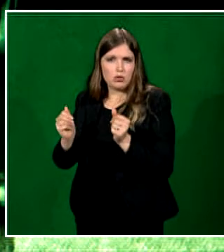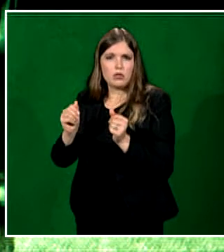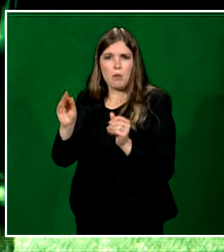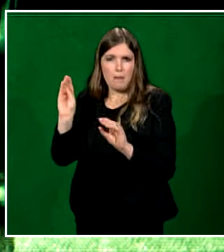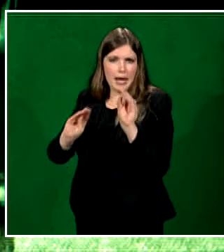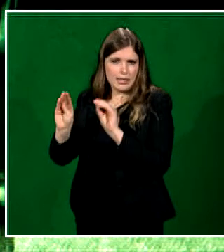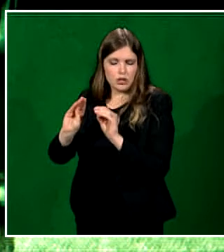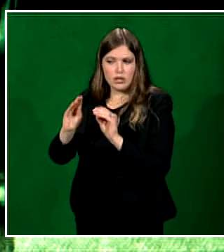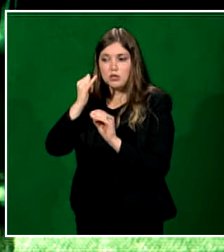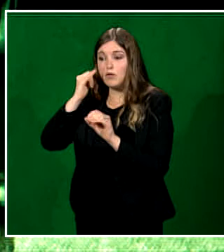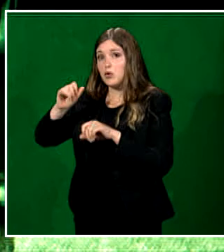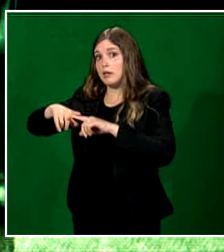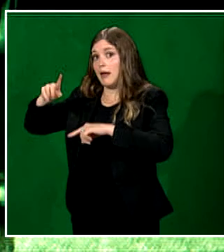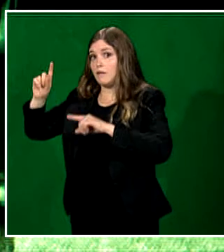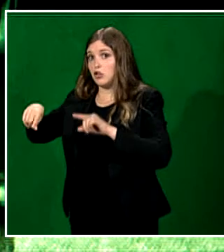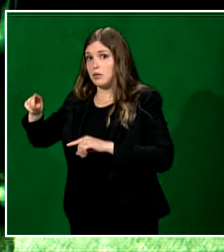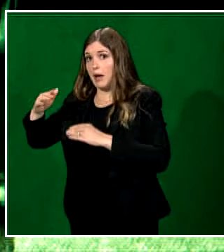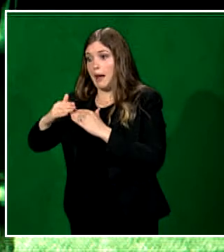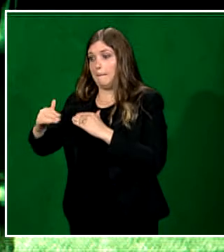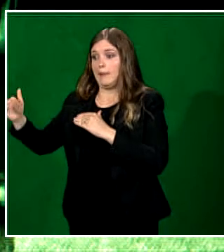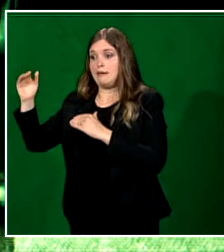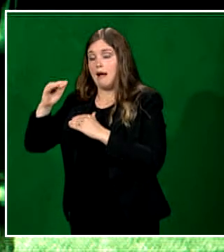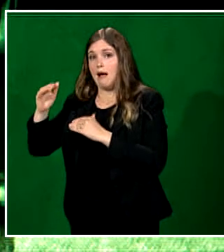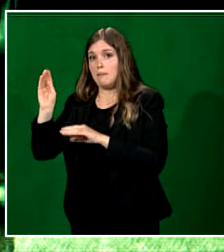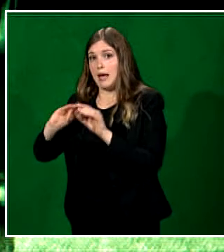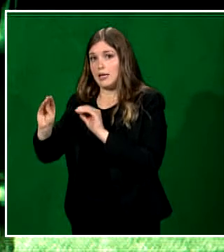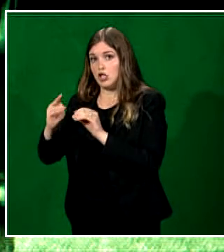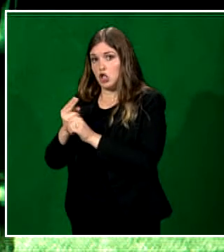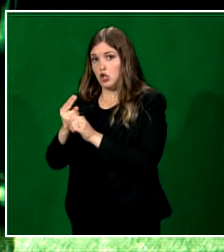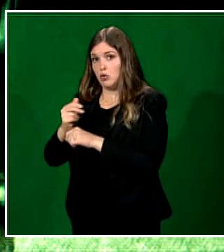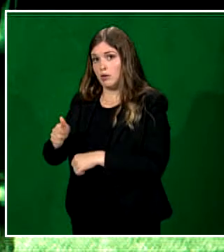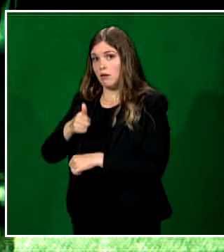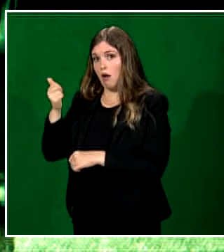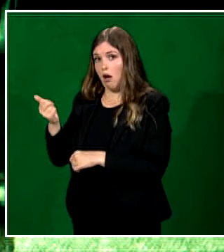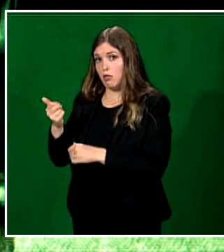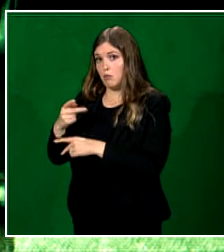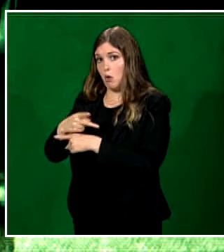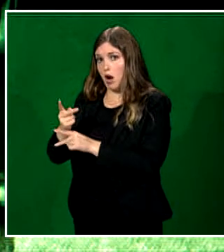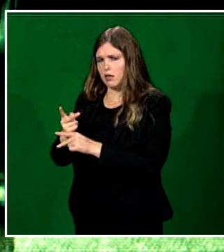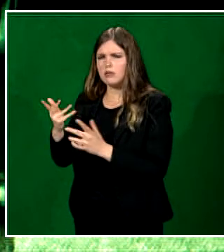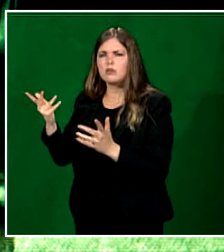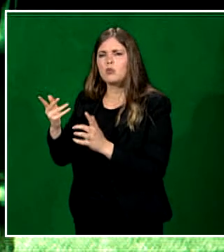beyond packaging and into other products, what would you target?